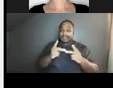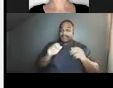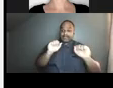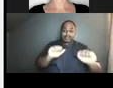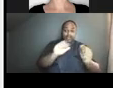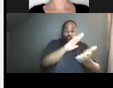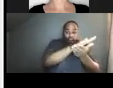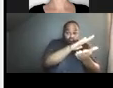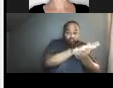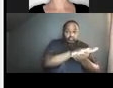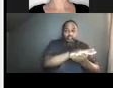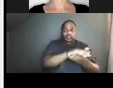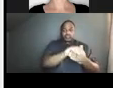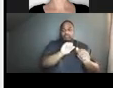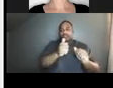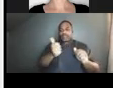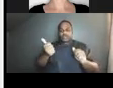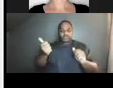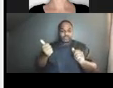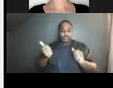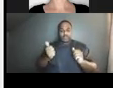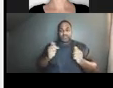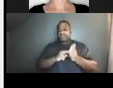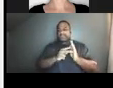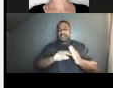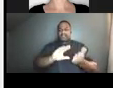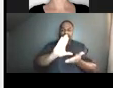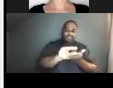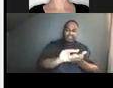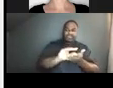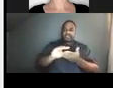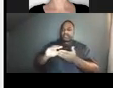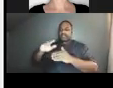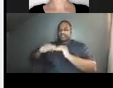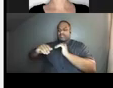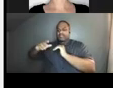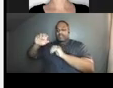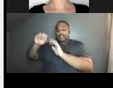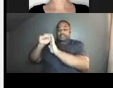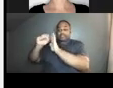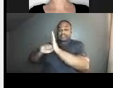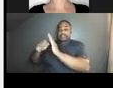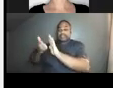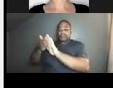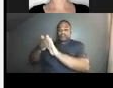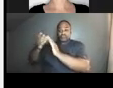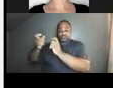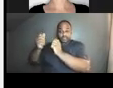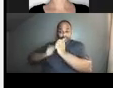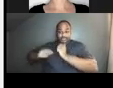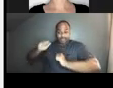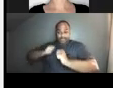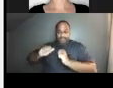schoolrooms. And this doesn't diminish its value or make it worse than a state theater. Mutual respect should be fostered